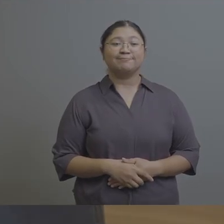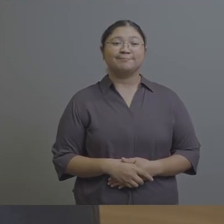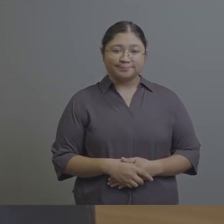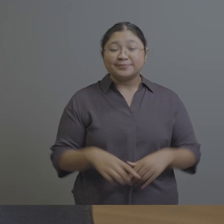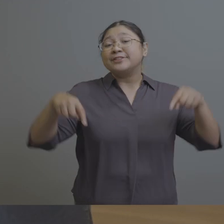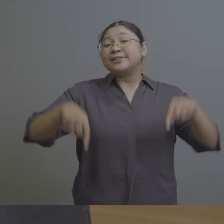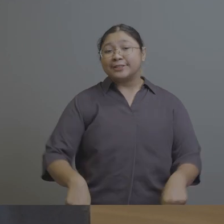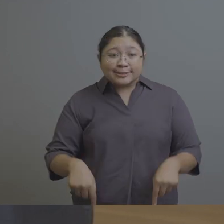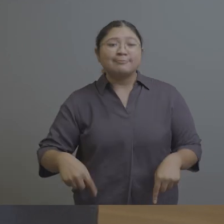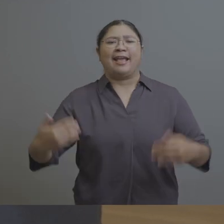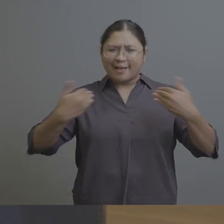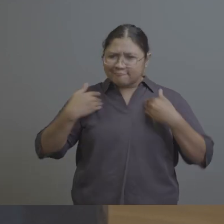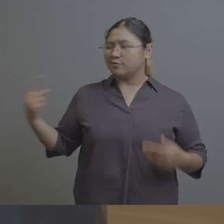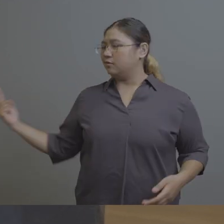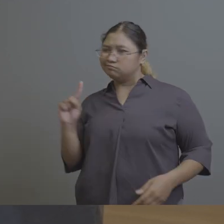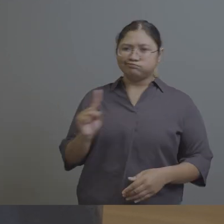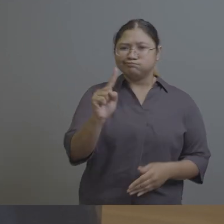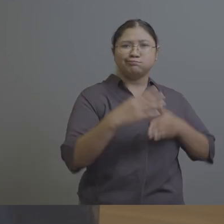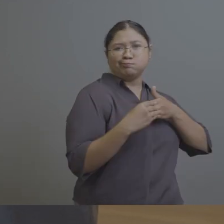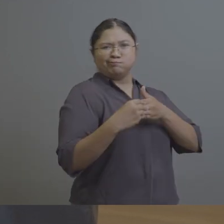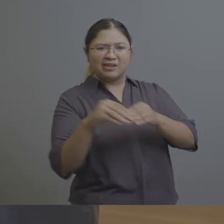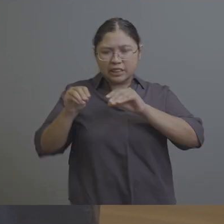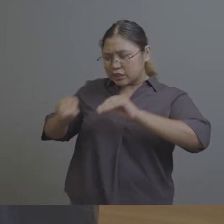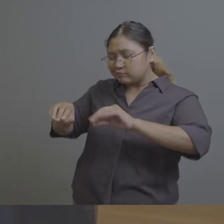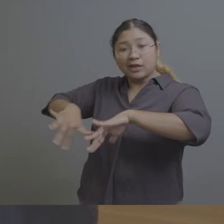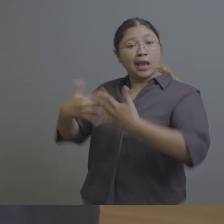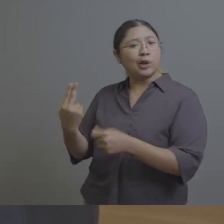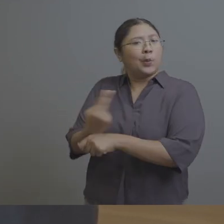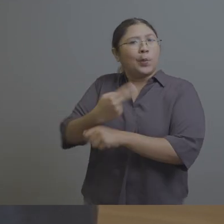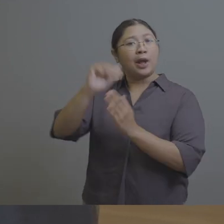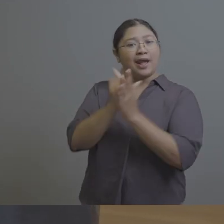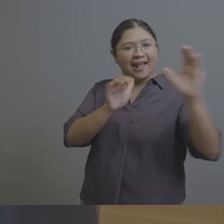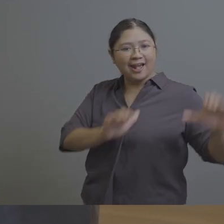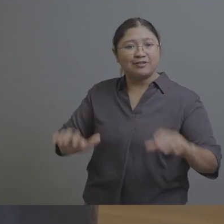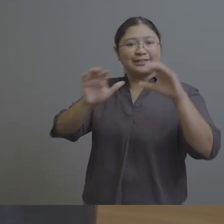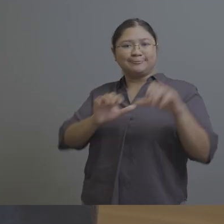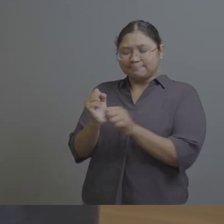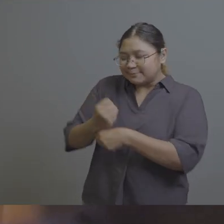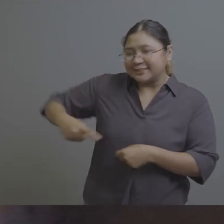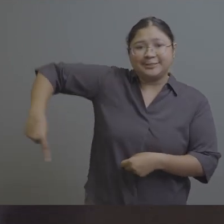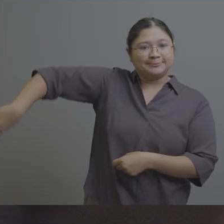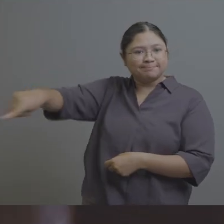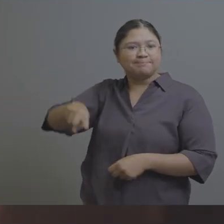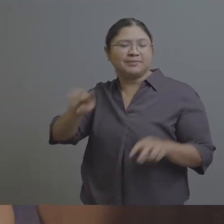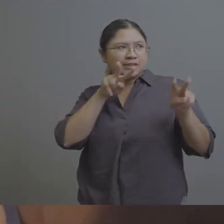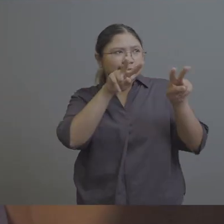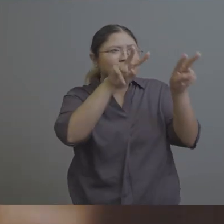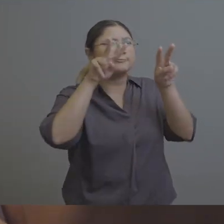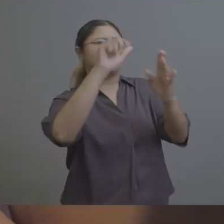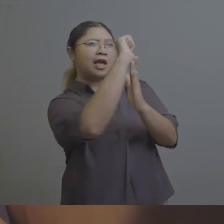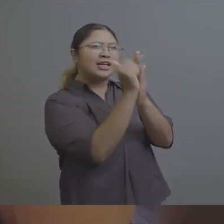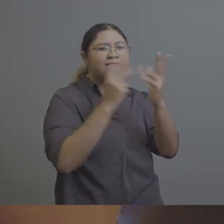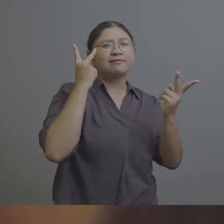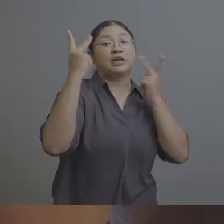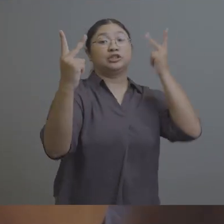Guided by open-ended and art inquiry approaches, our museum learning programs encourage young learners to ask questions about